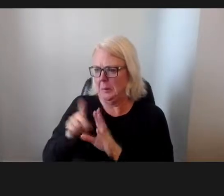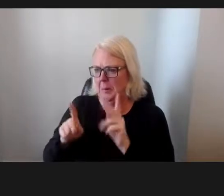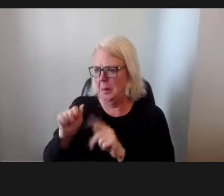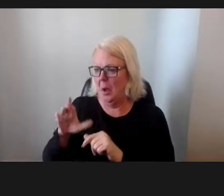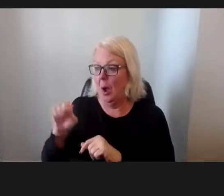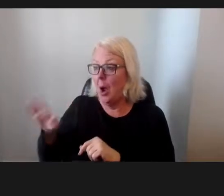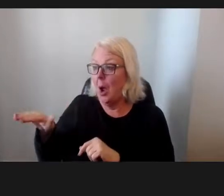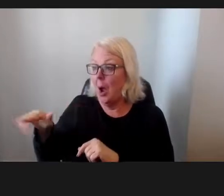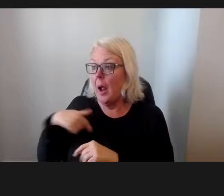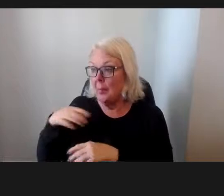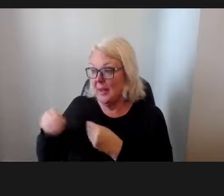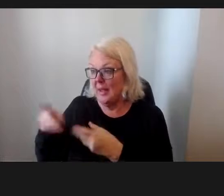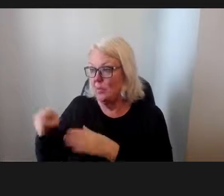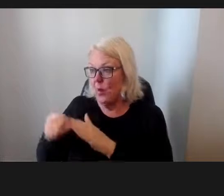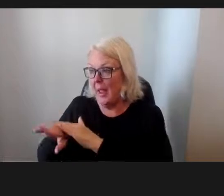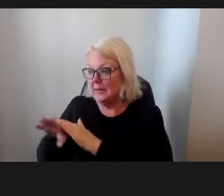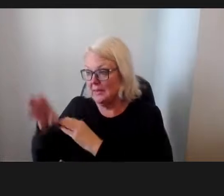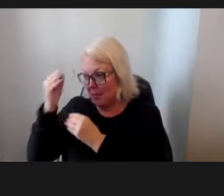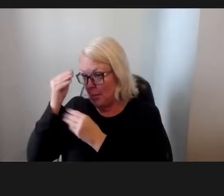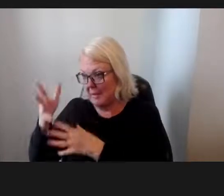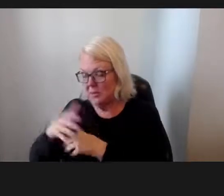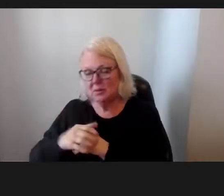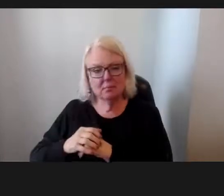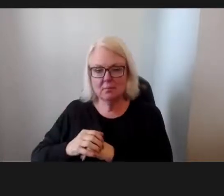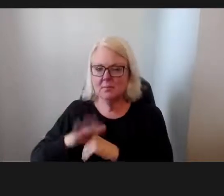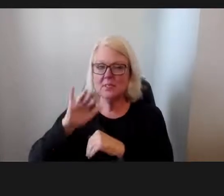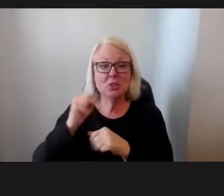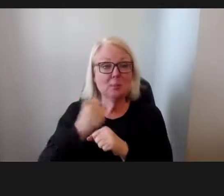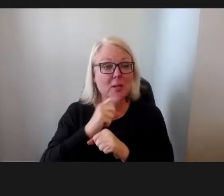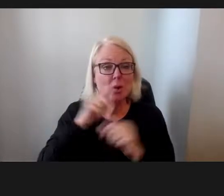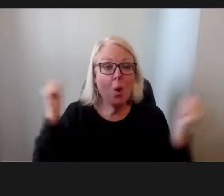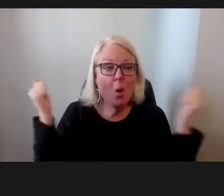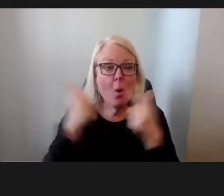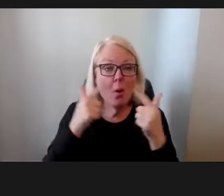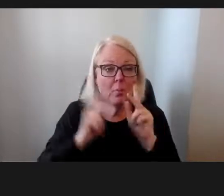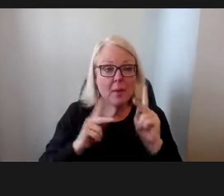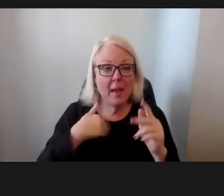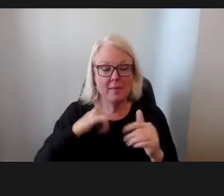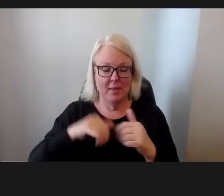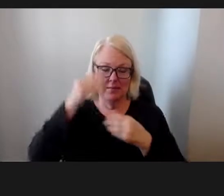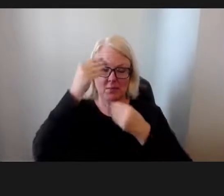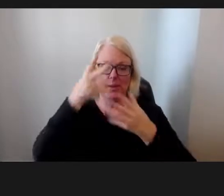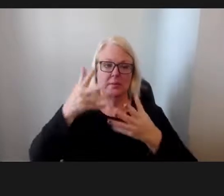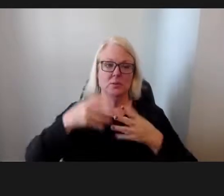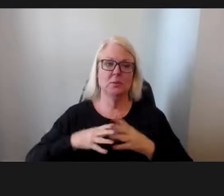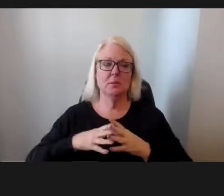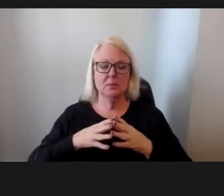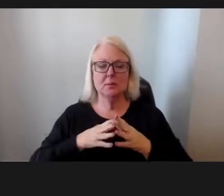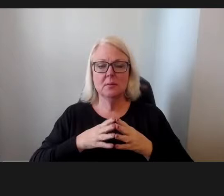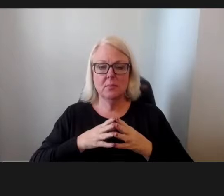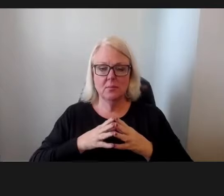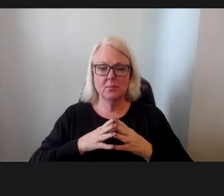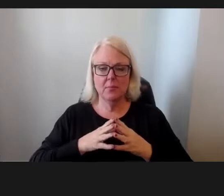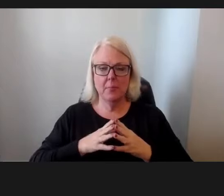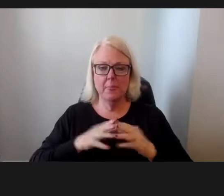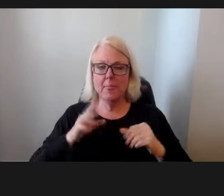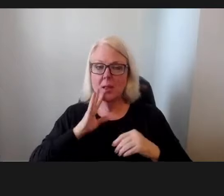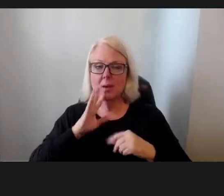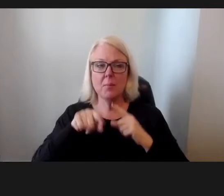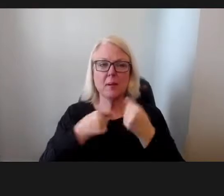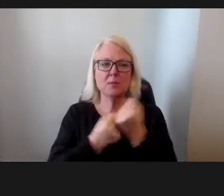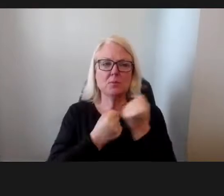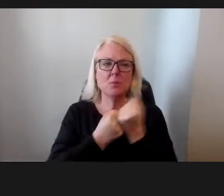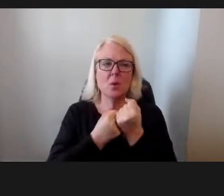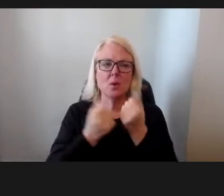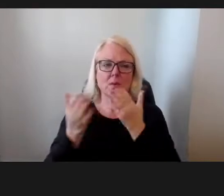oh, I'm going to give you all the access information. Just make sure everybody has that information. And speaking of support services